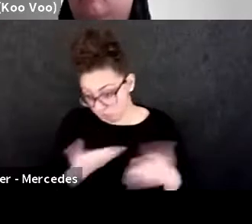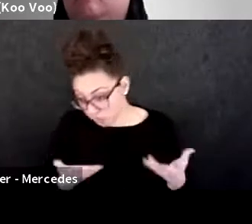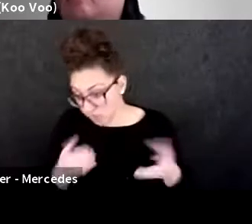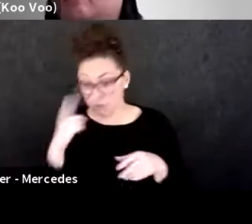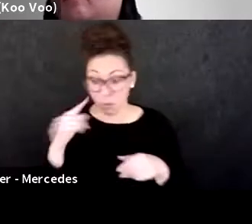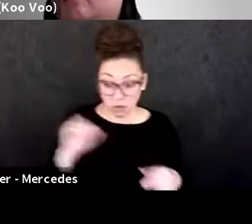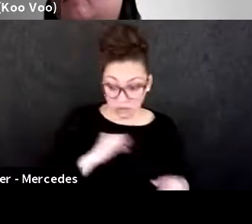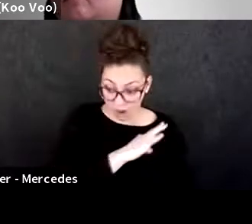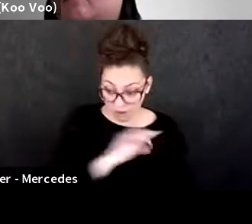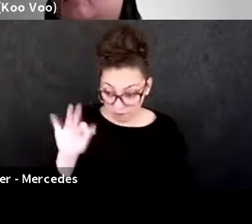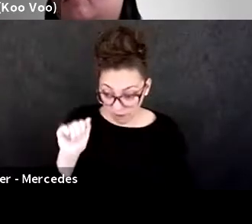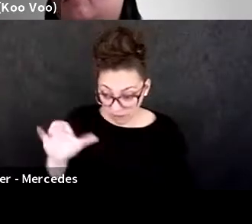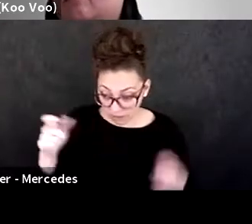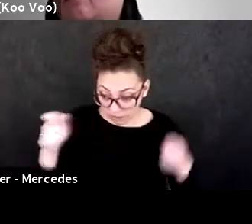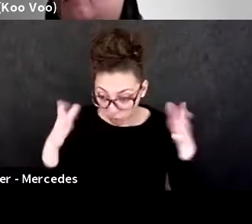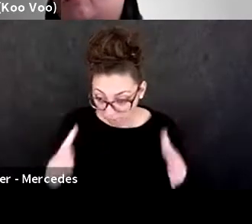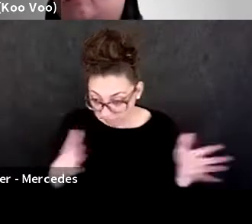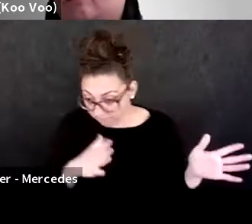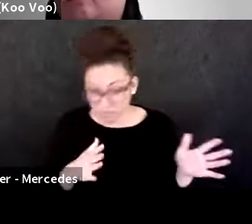and administrative ranks.